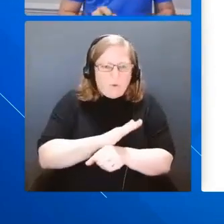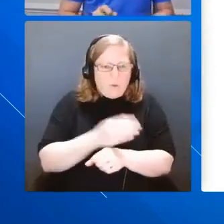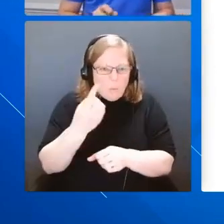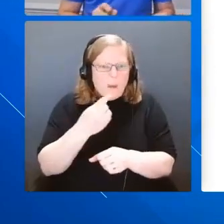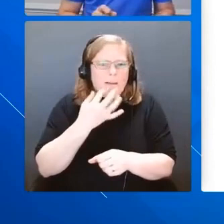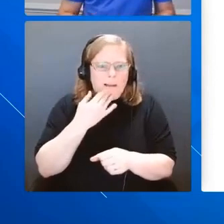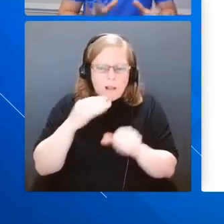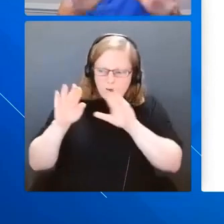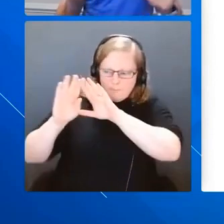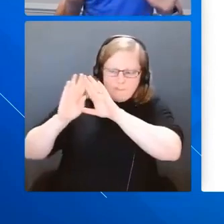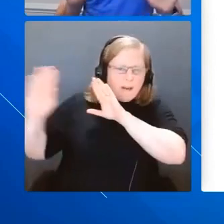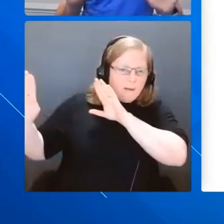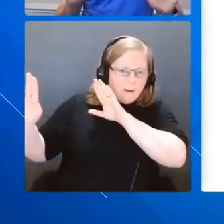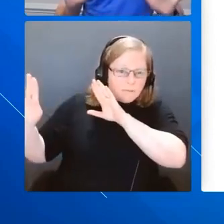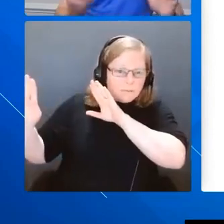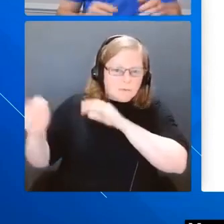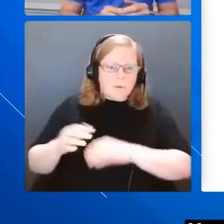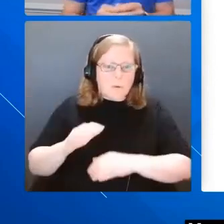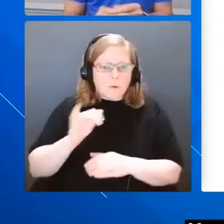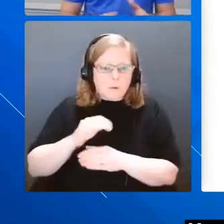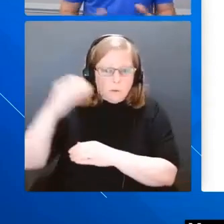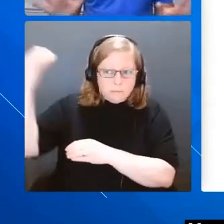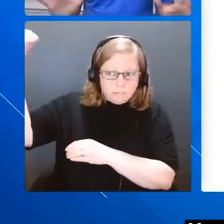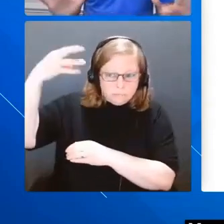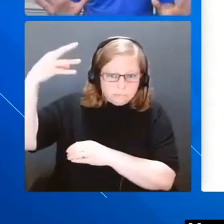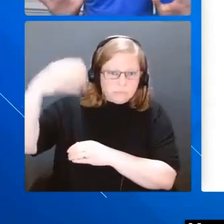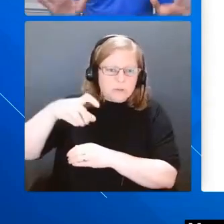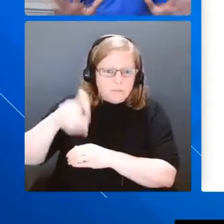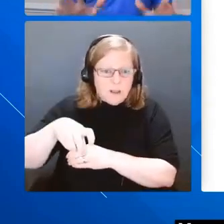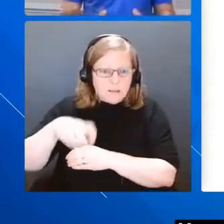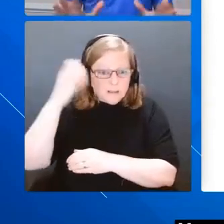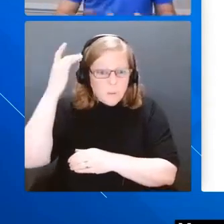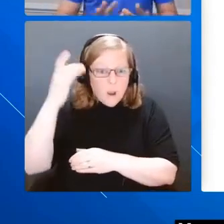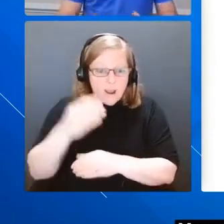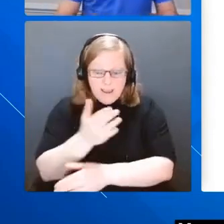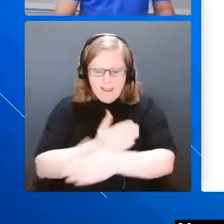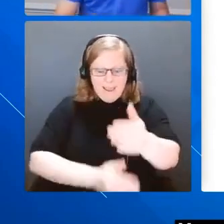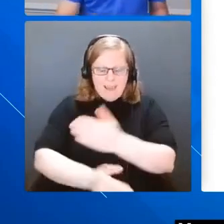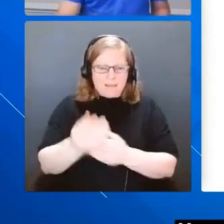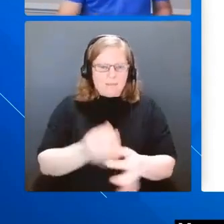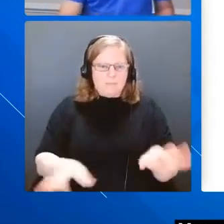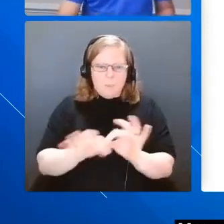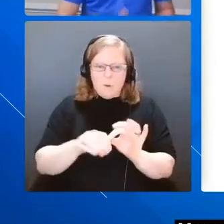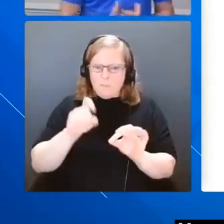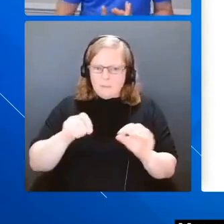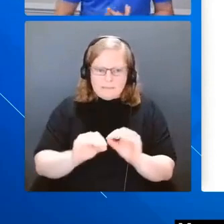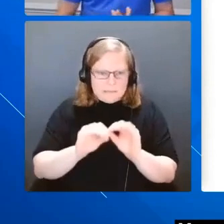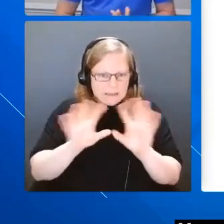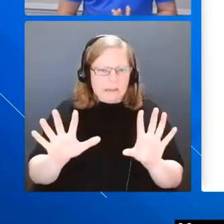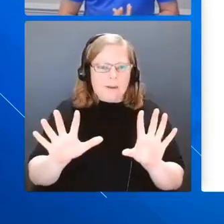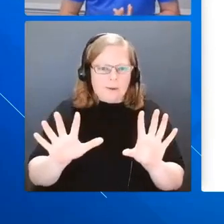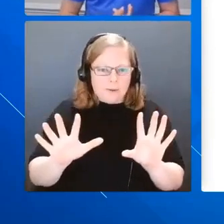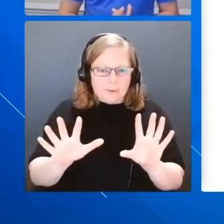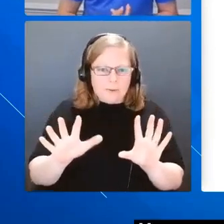And they should be well lit. You should, again, they communicate with their hands, you should be able to see their hands all the time well lit.